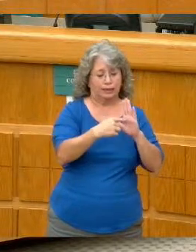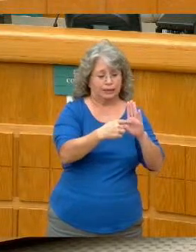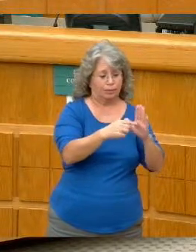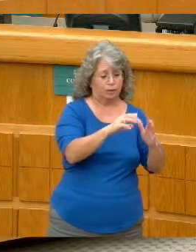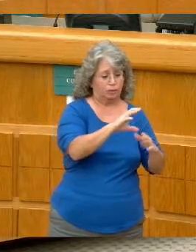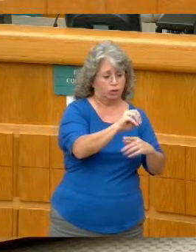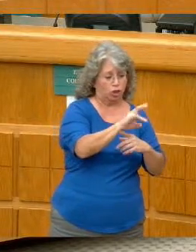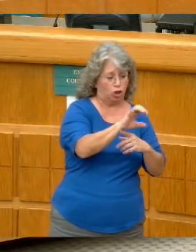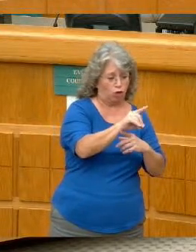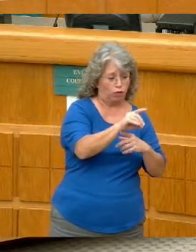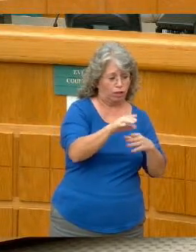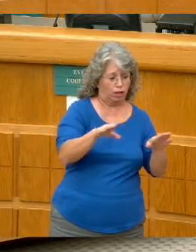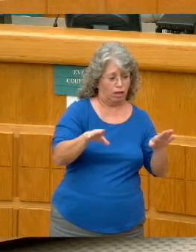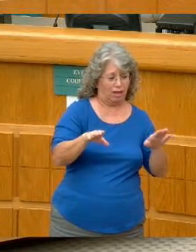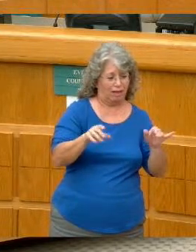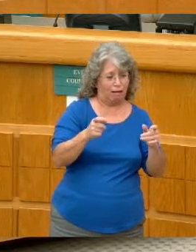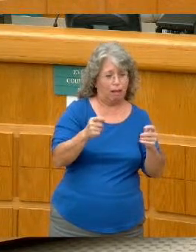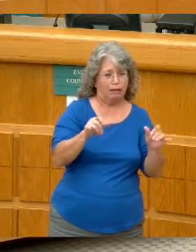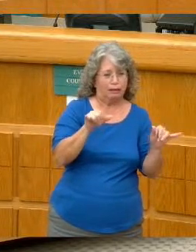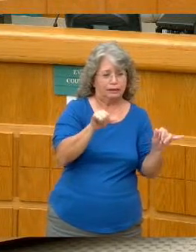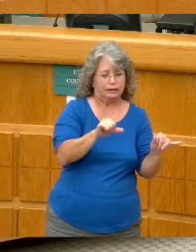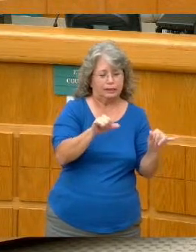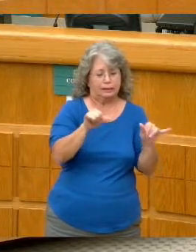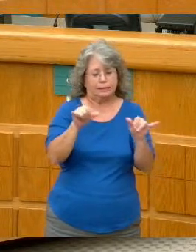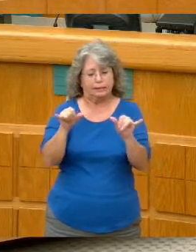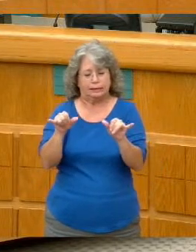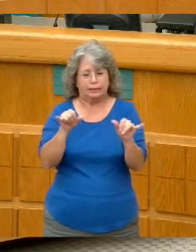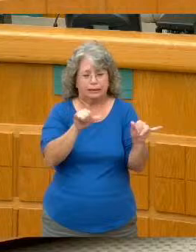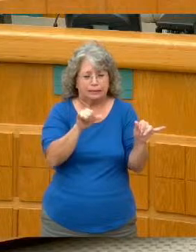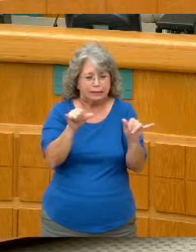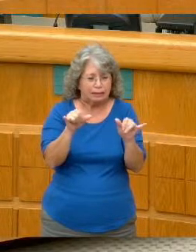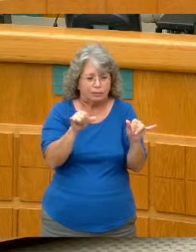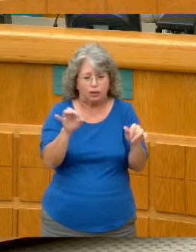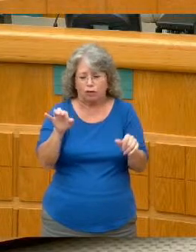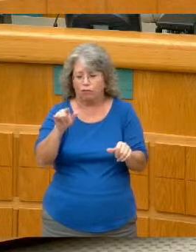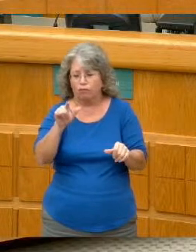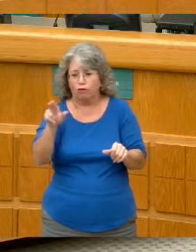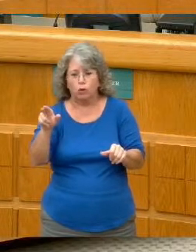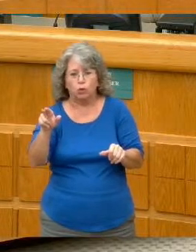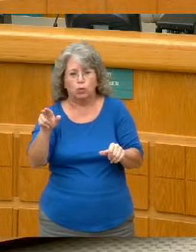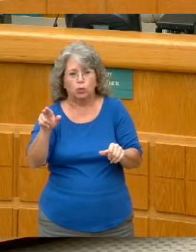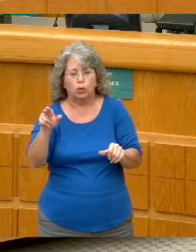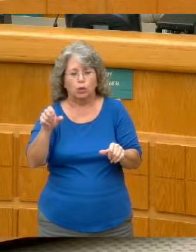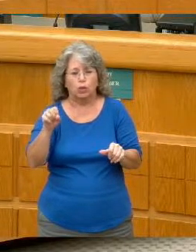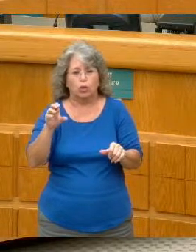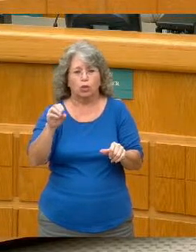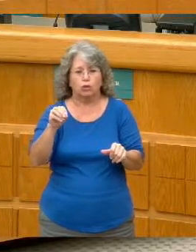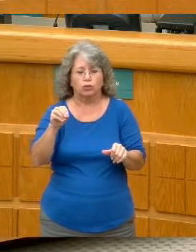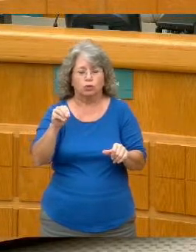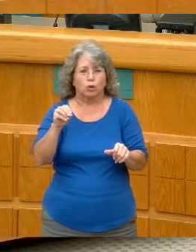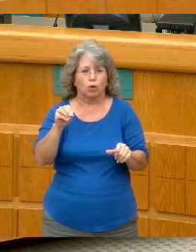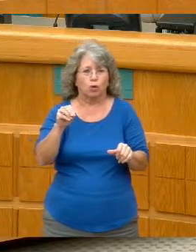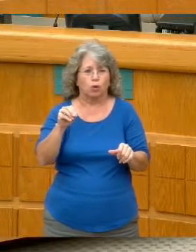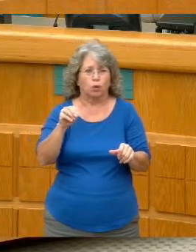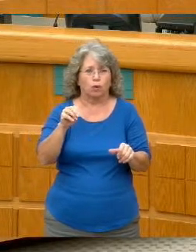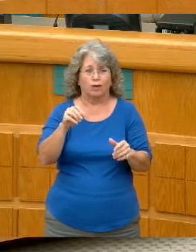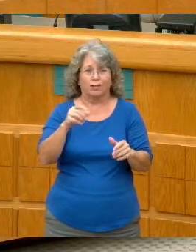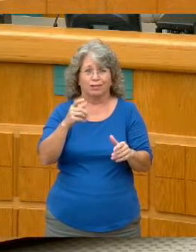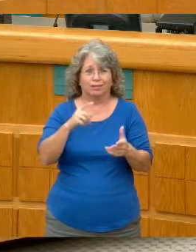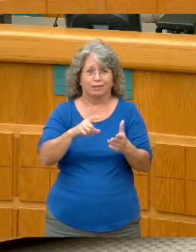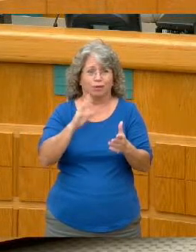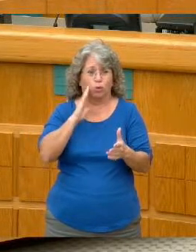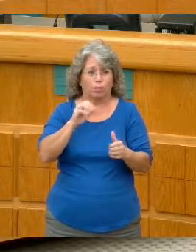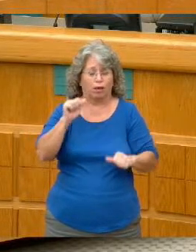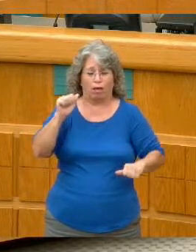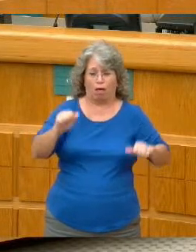the COVID. The flu symptoms overlap with the COVID. And so that will kind of create a little chaotic situation. So